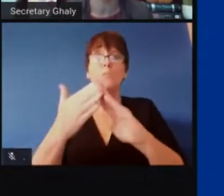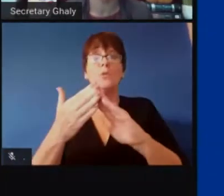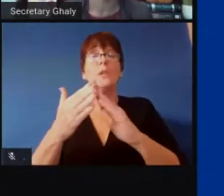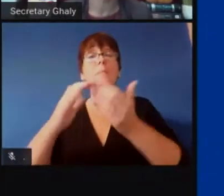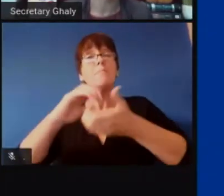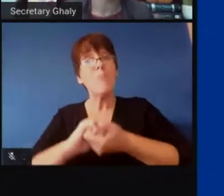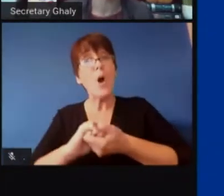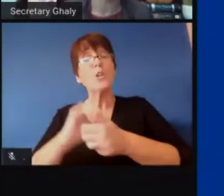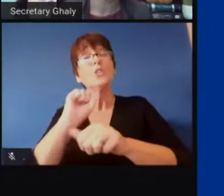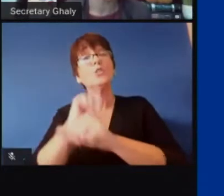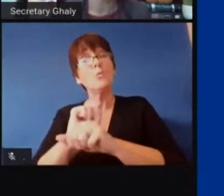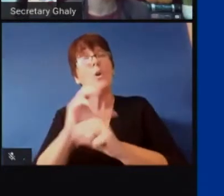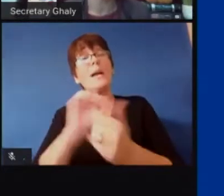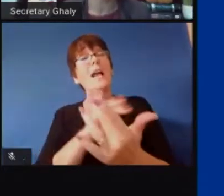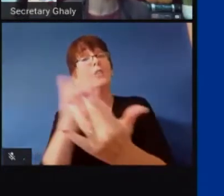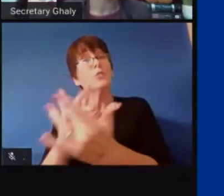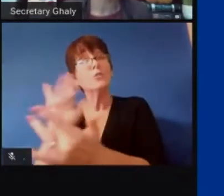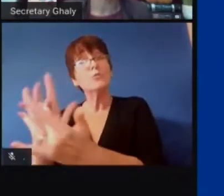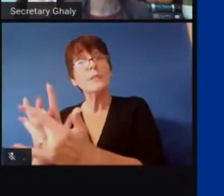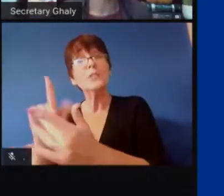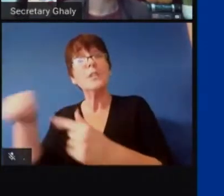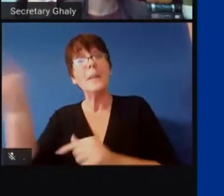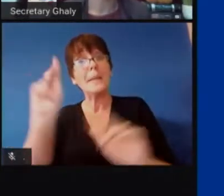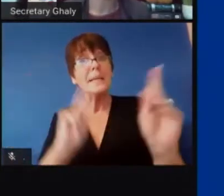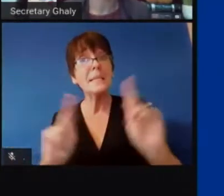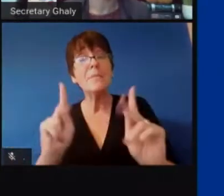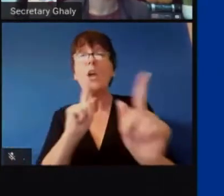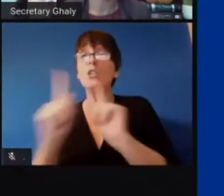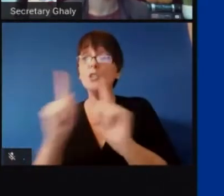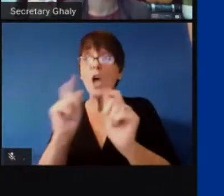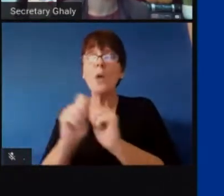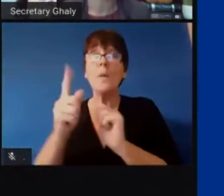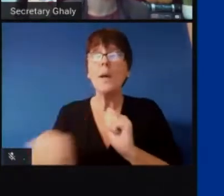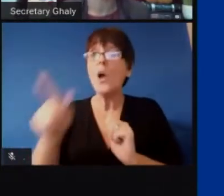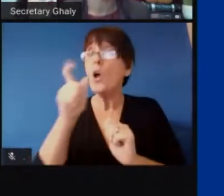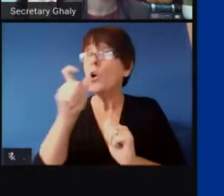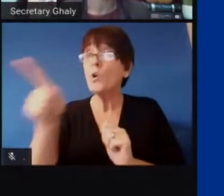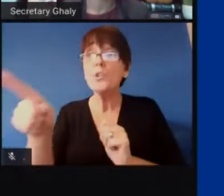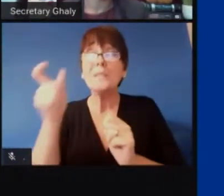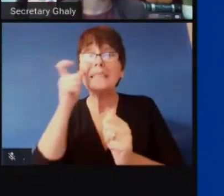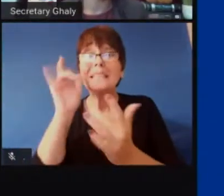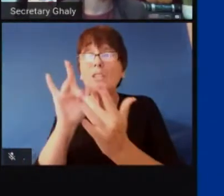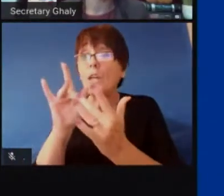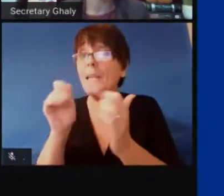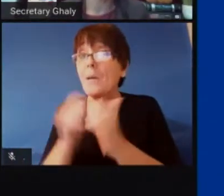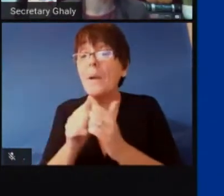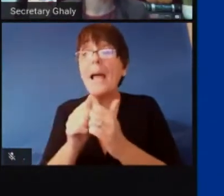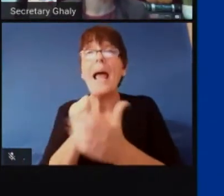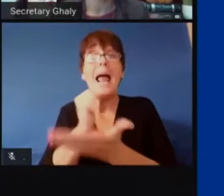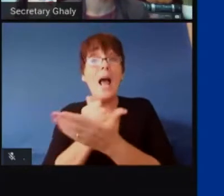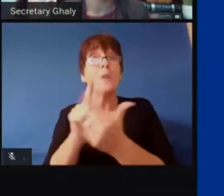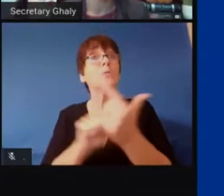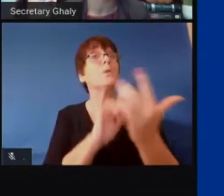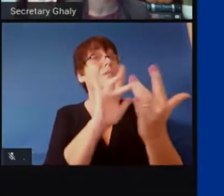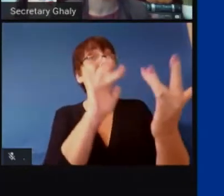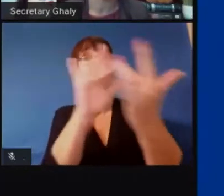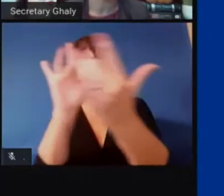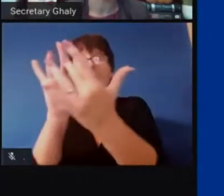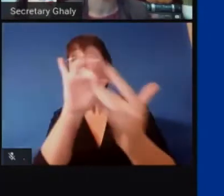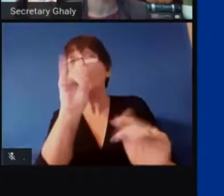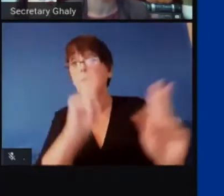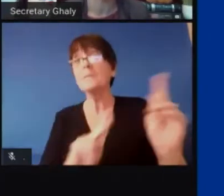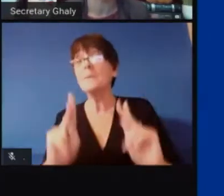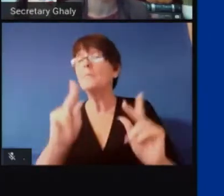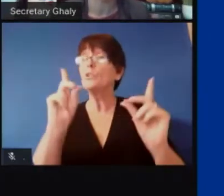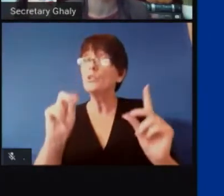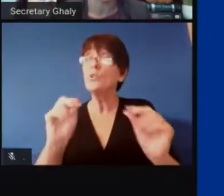work and reach individual cases, talk with those cases about who they might have come in contact with, help reach those contacts as well, and do all of